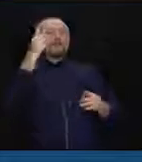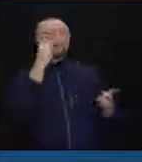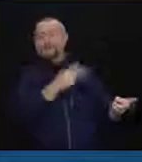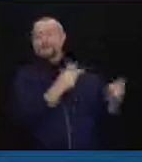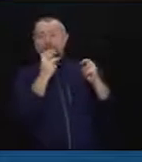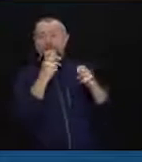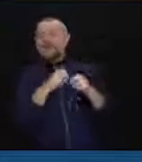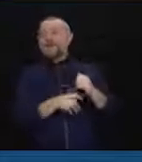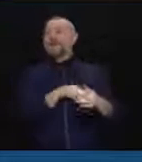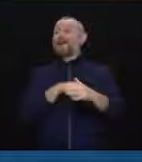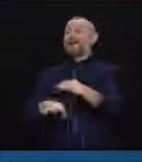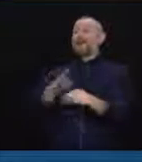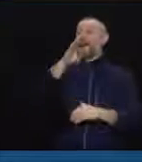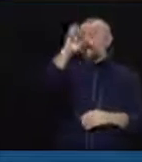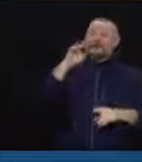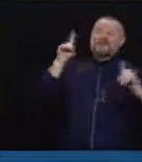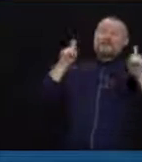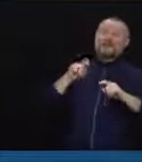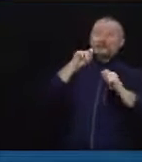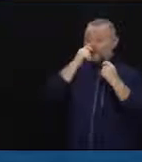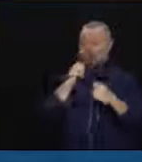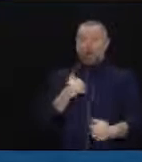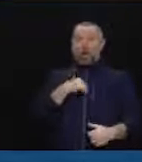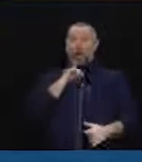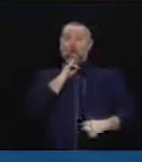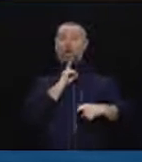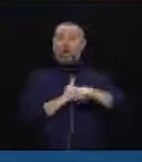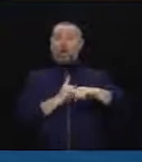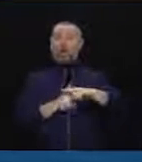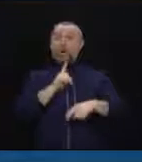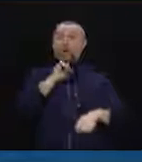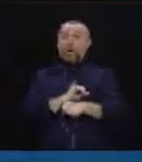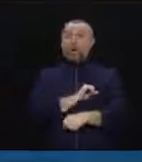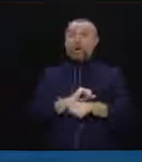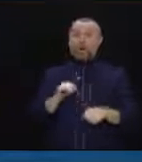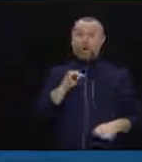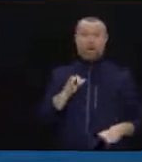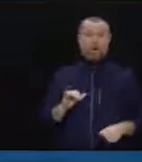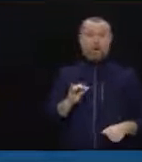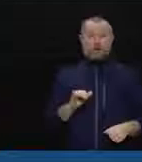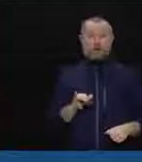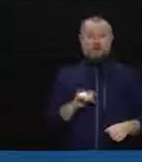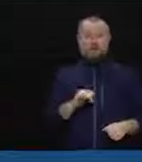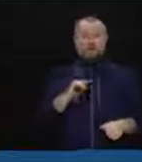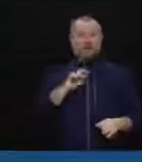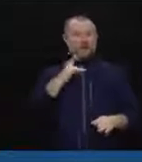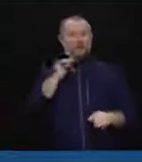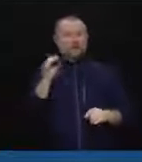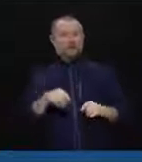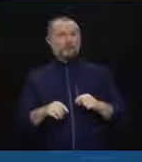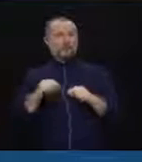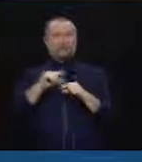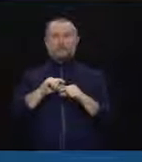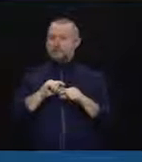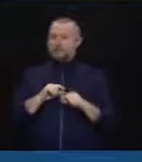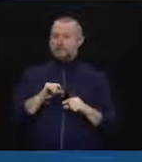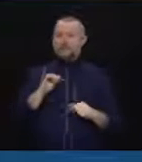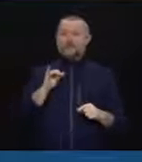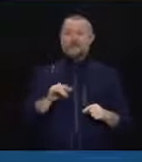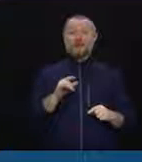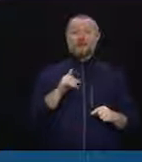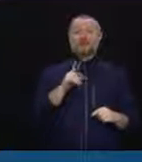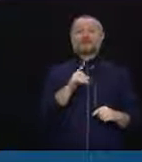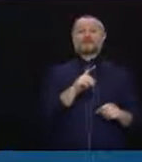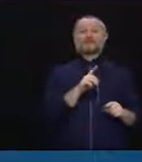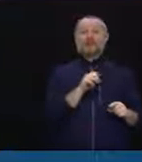these incidental. And that's when Delta was the primary variant. Look at the change. Look at the change when our hospital